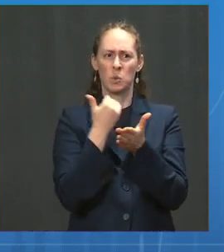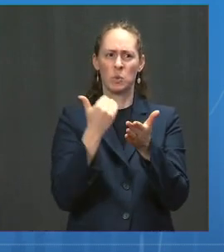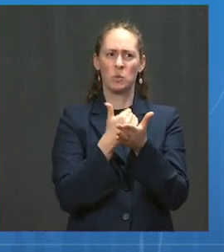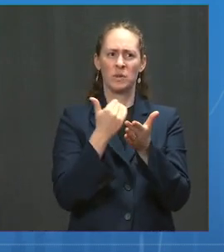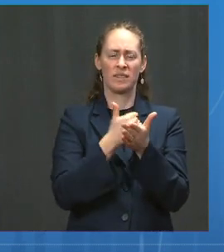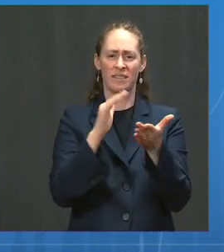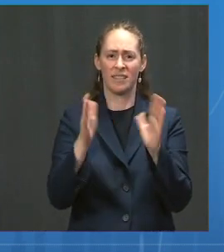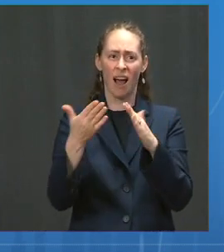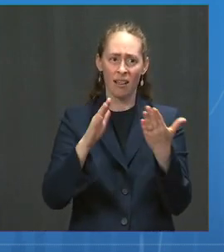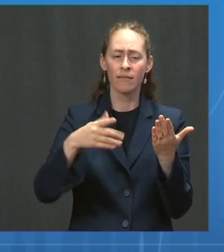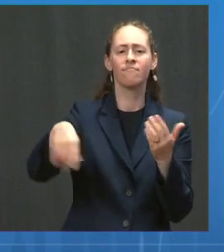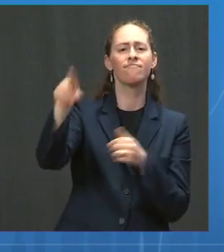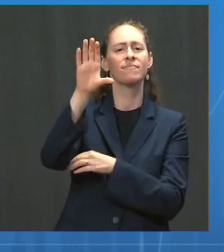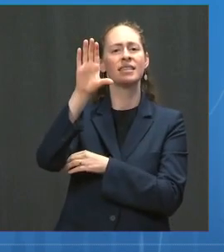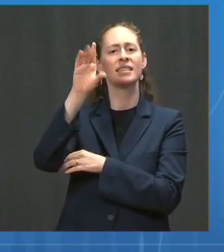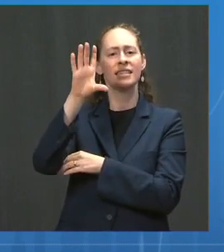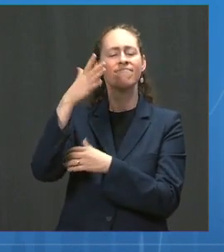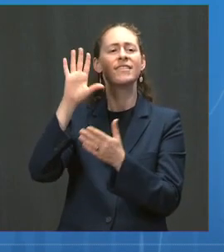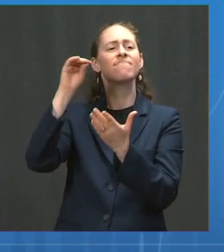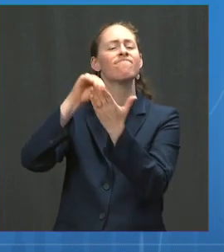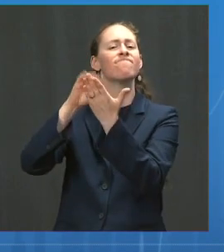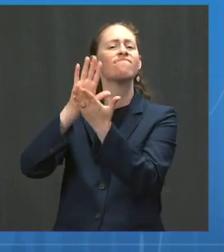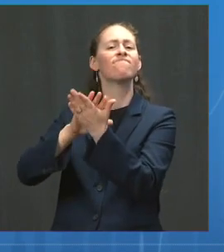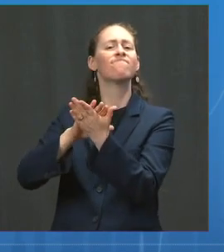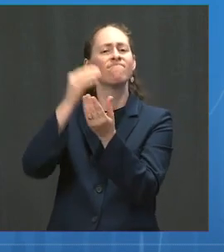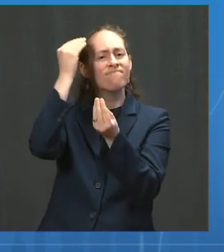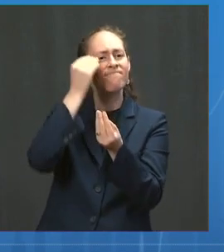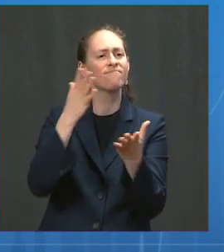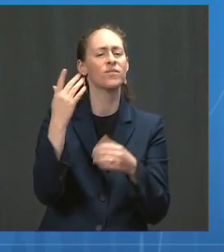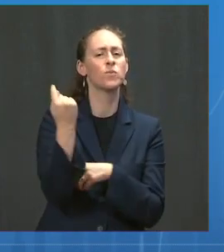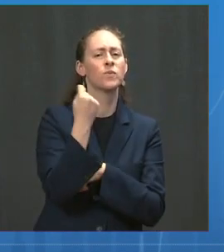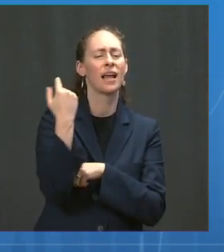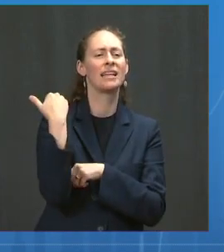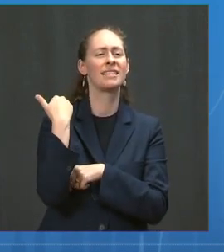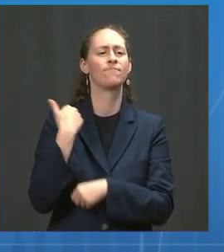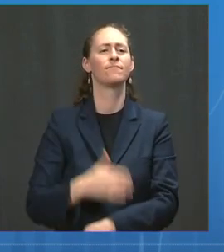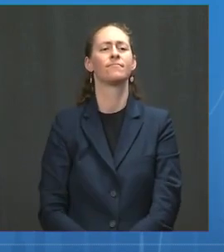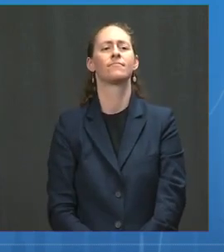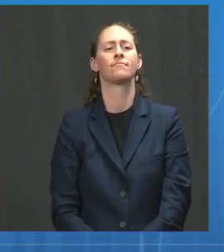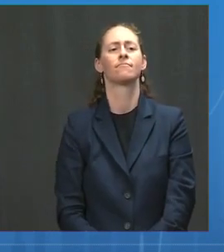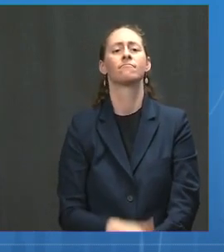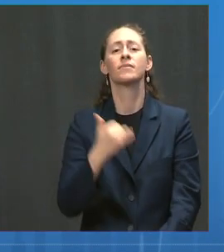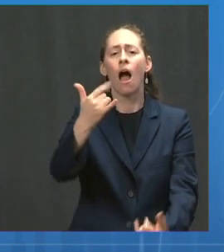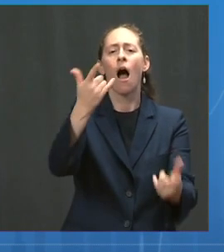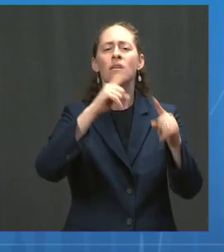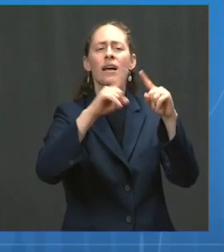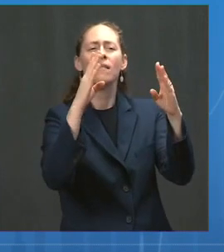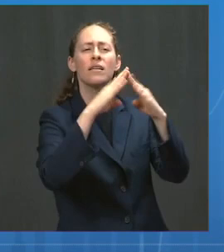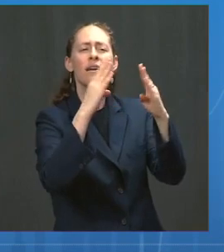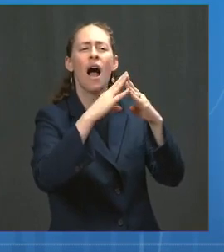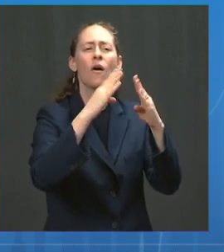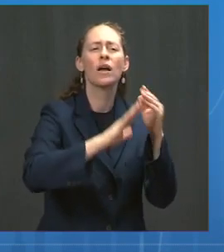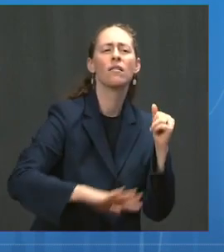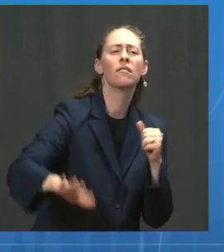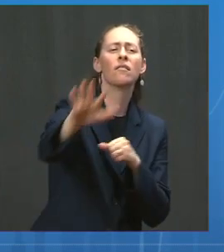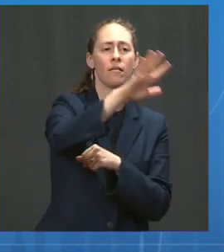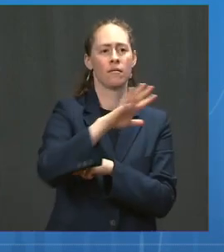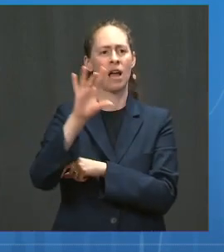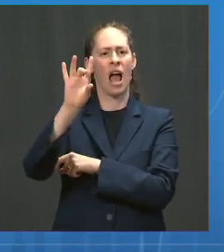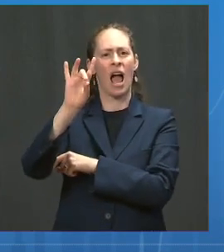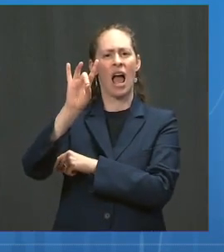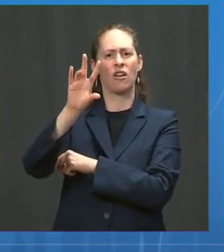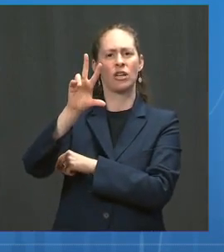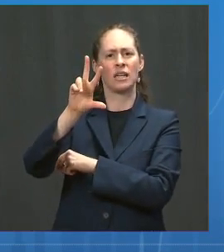on Tuesday. 83% of our counties in the United States are experiencing moderate or high transmission, with Delta